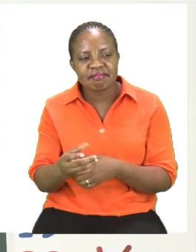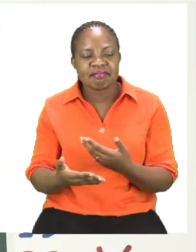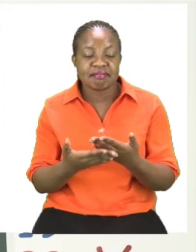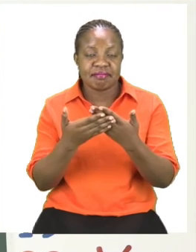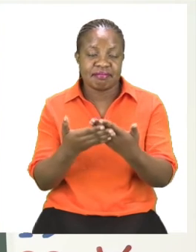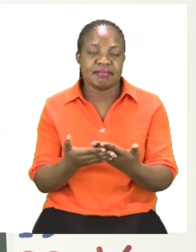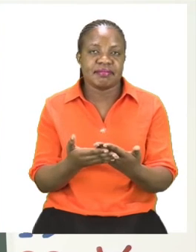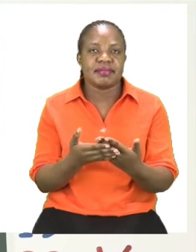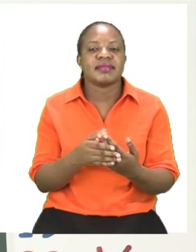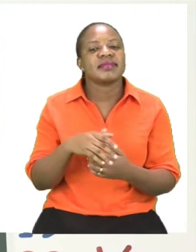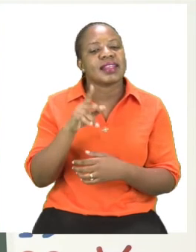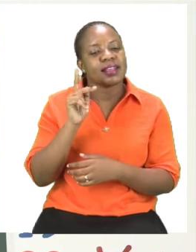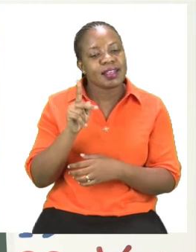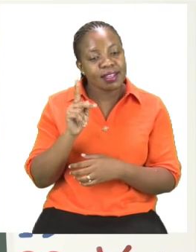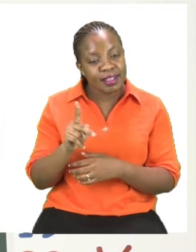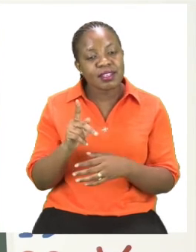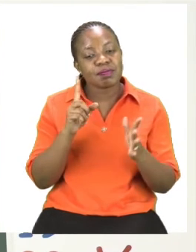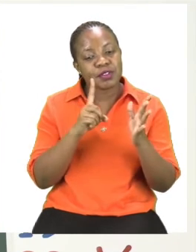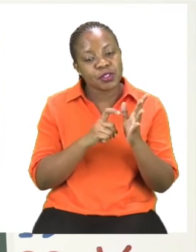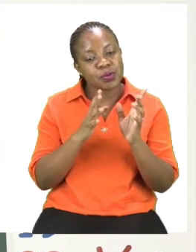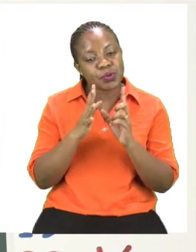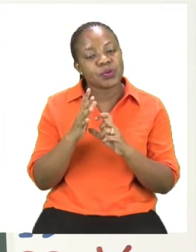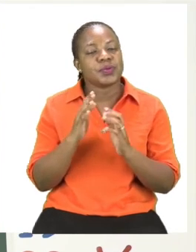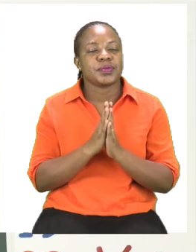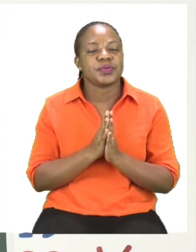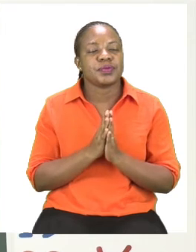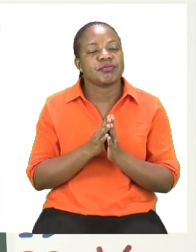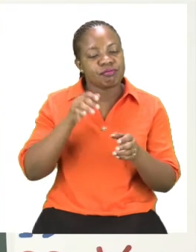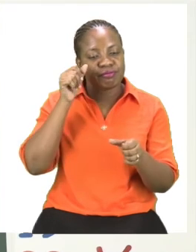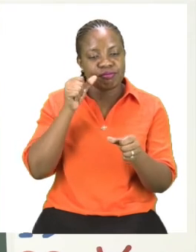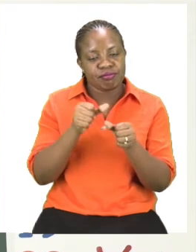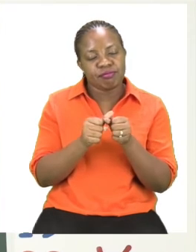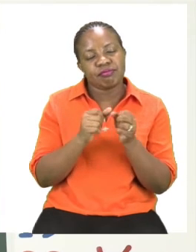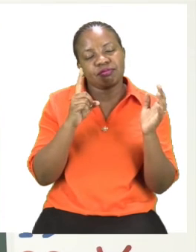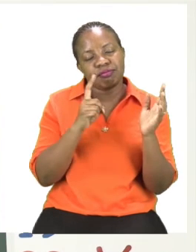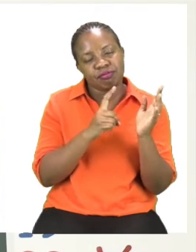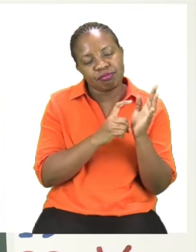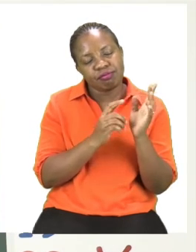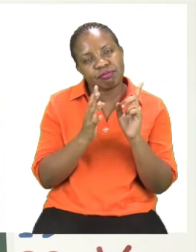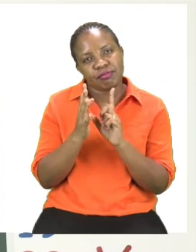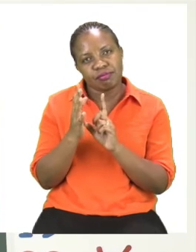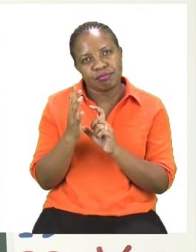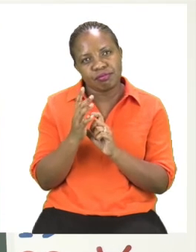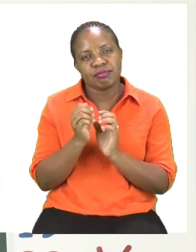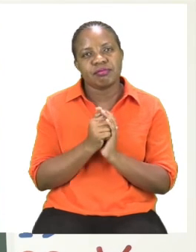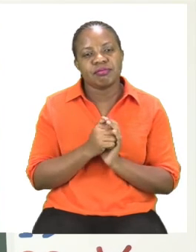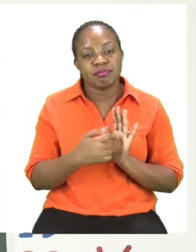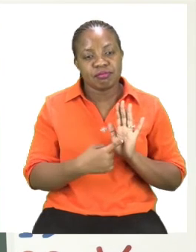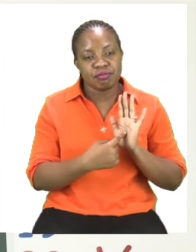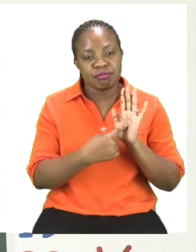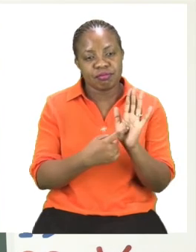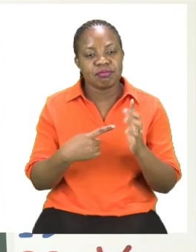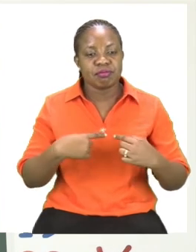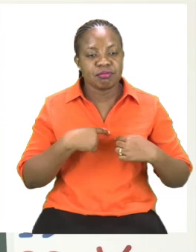we sanitize? Remember, when we sanitize, we're showing that we are responsible,